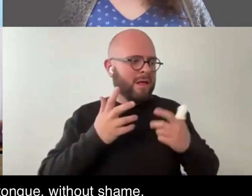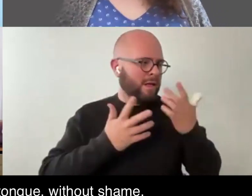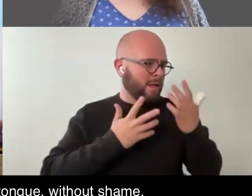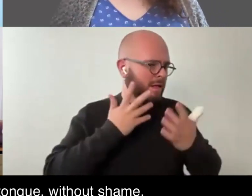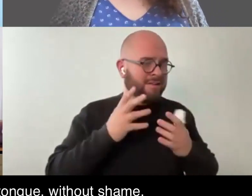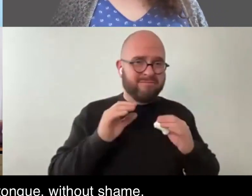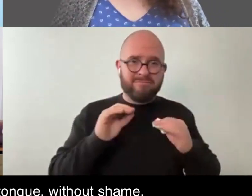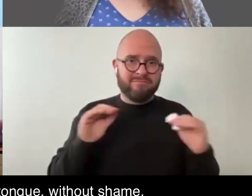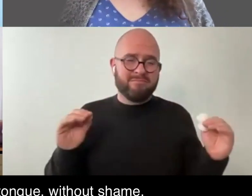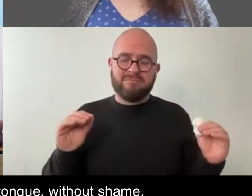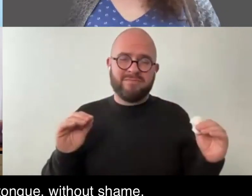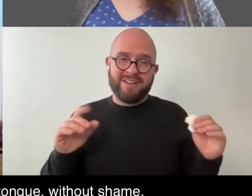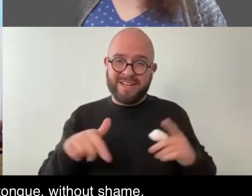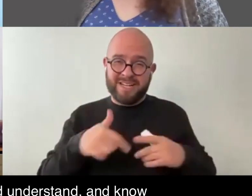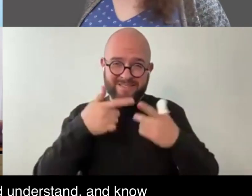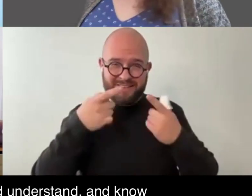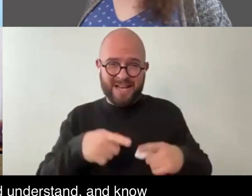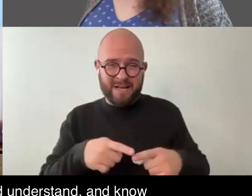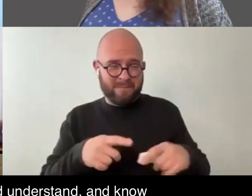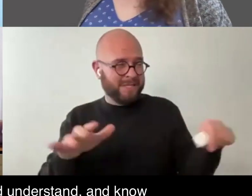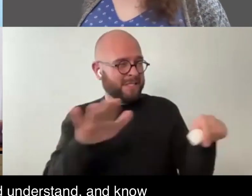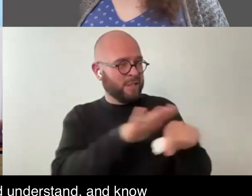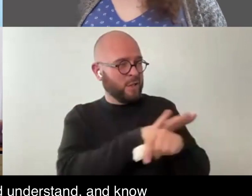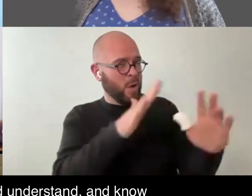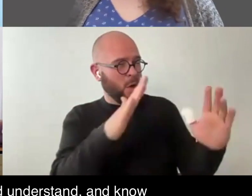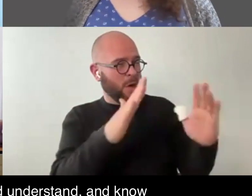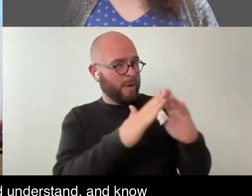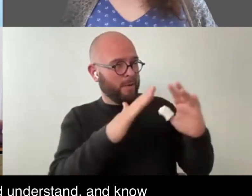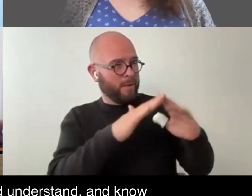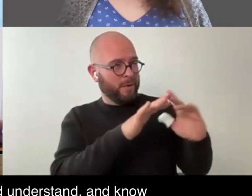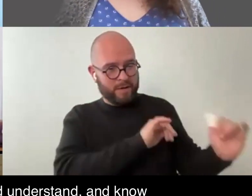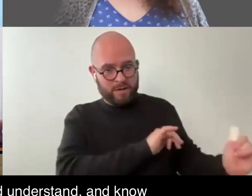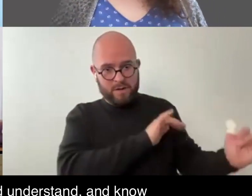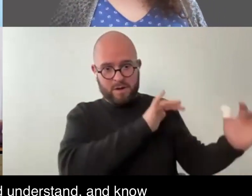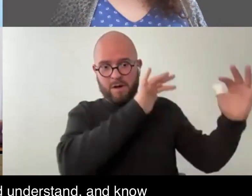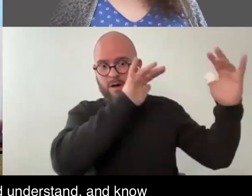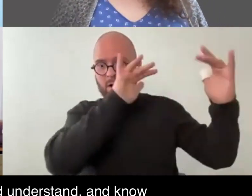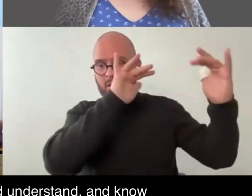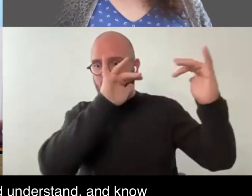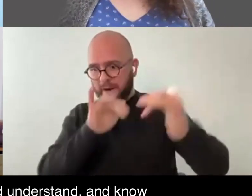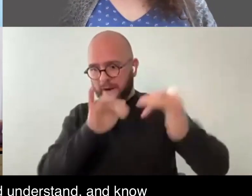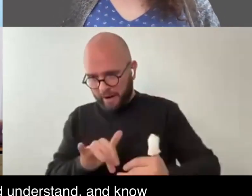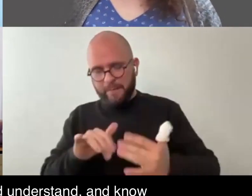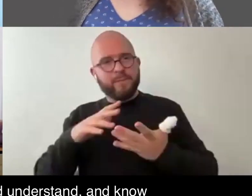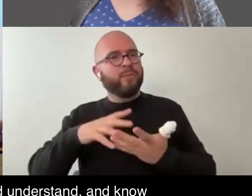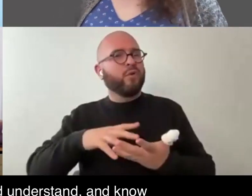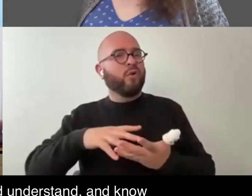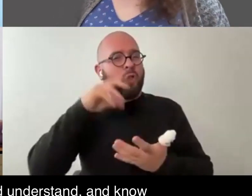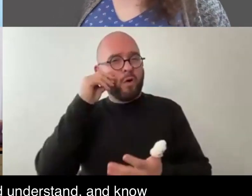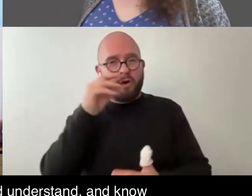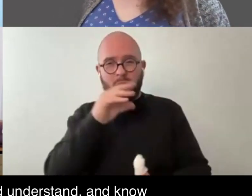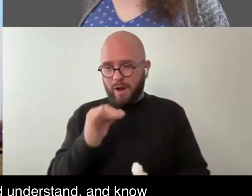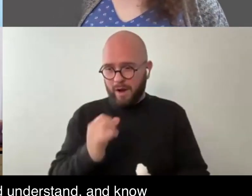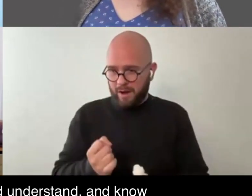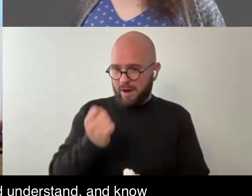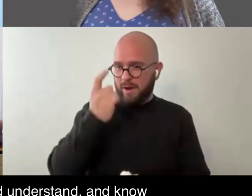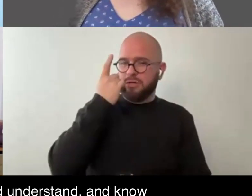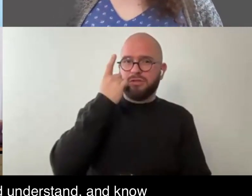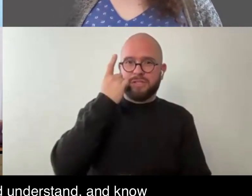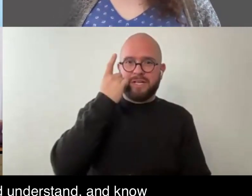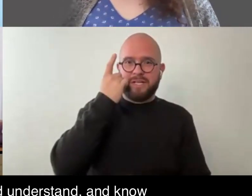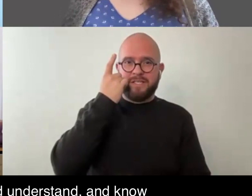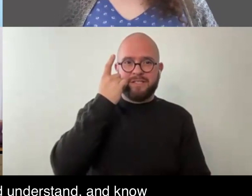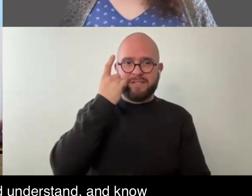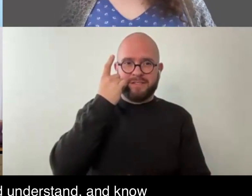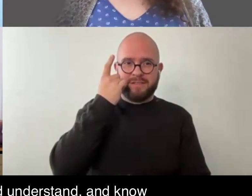entire community has come to learn and understand and know